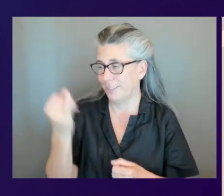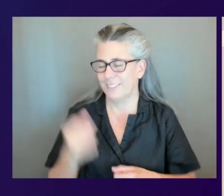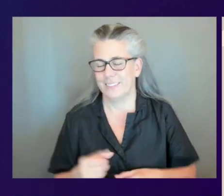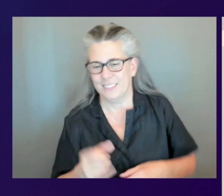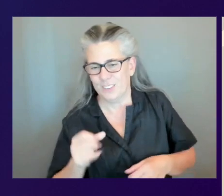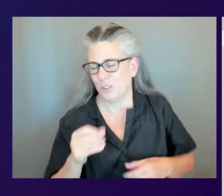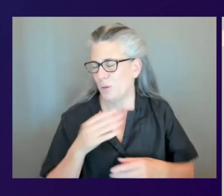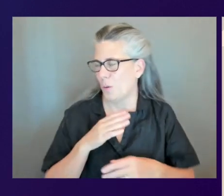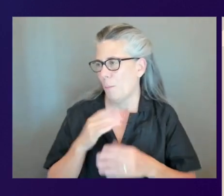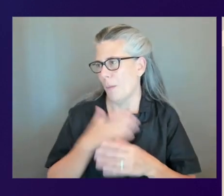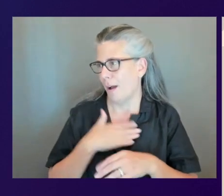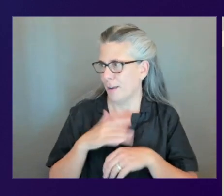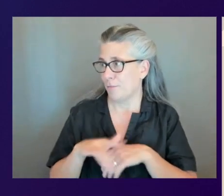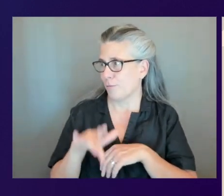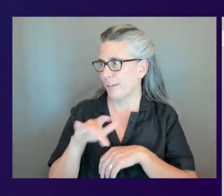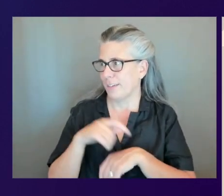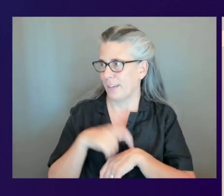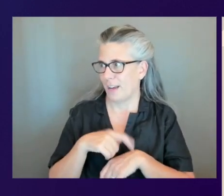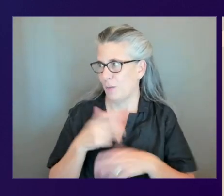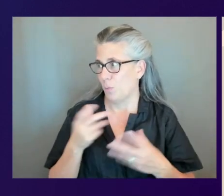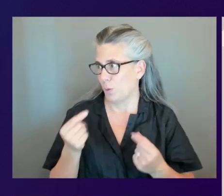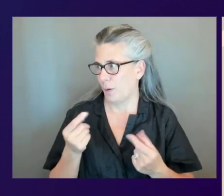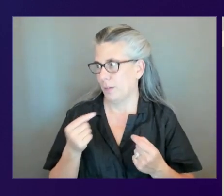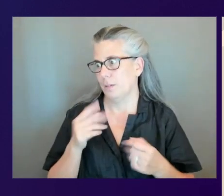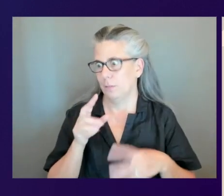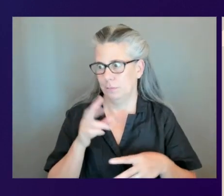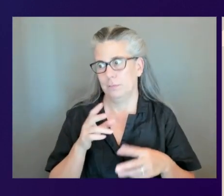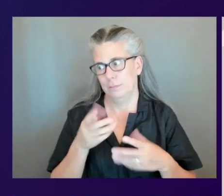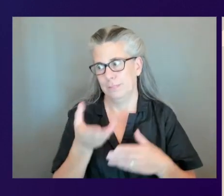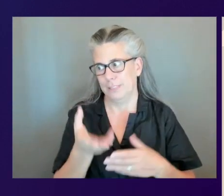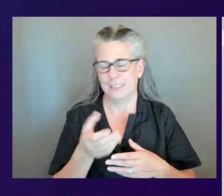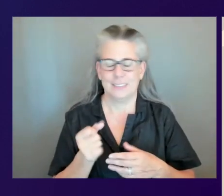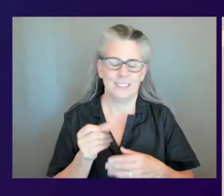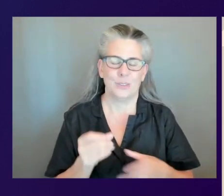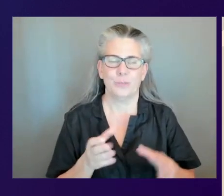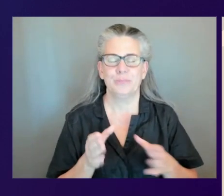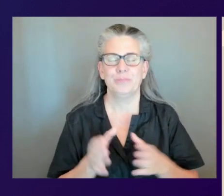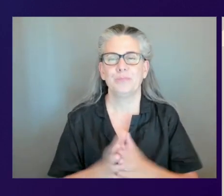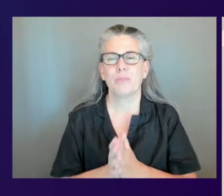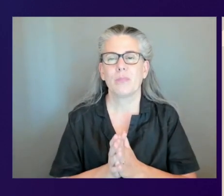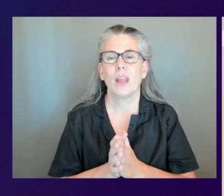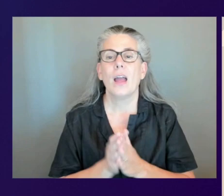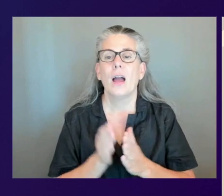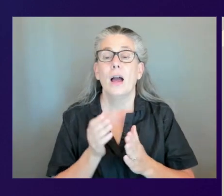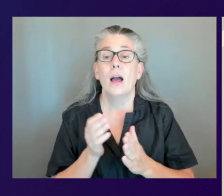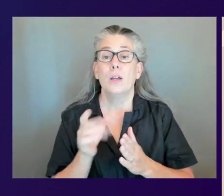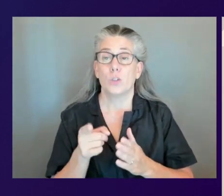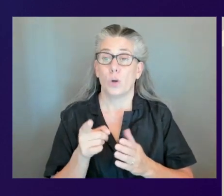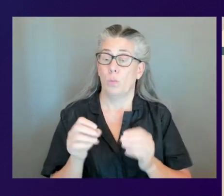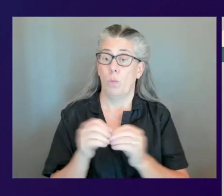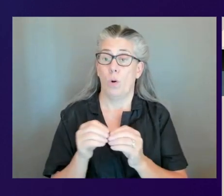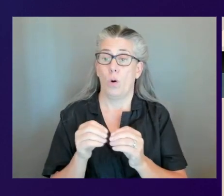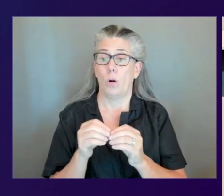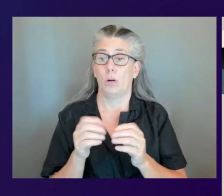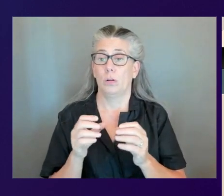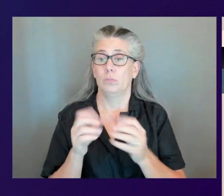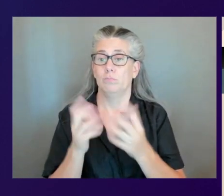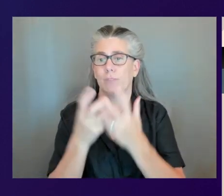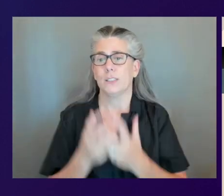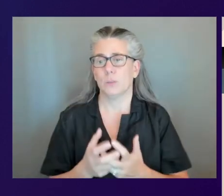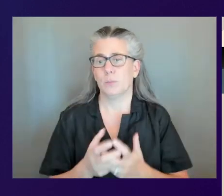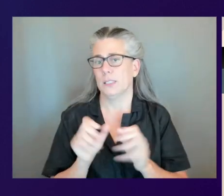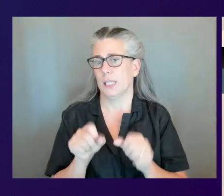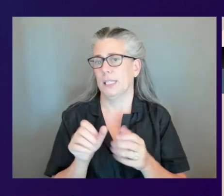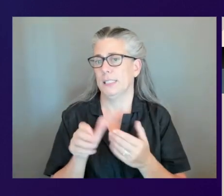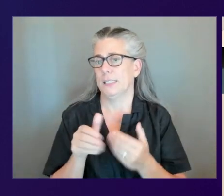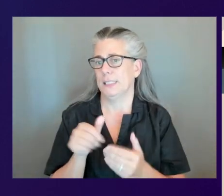time. Yeah, exactly. And so you get more customization here. I'm going to flop over to